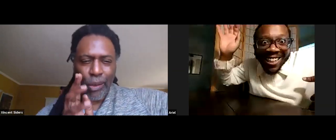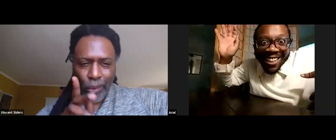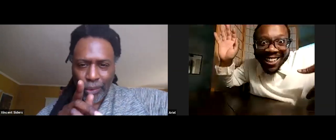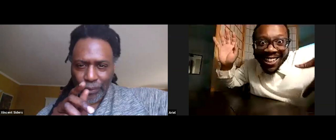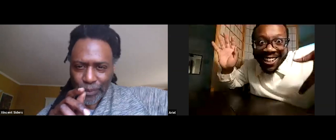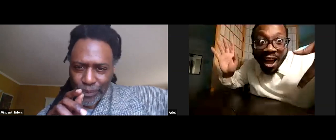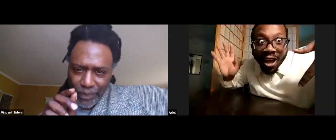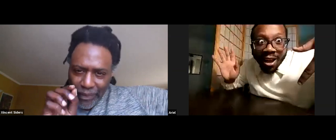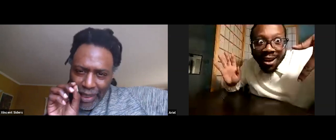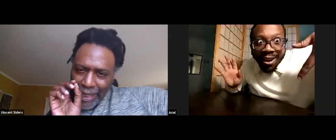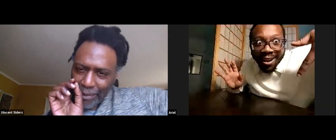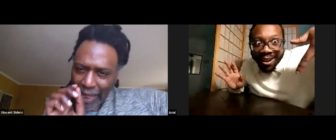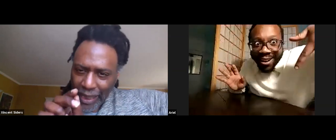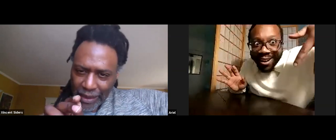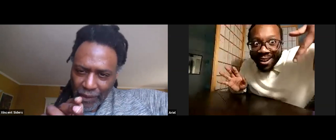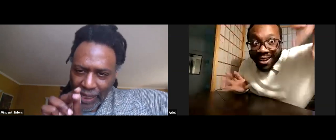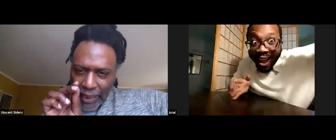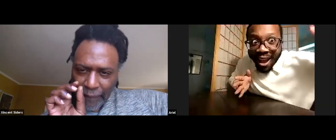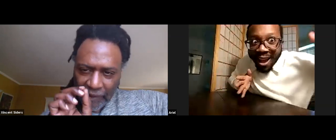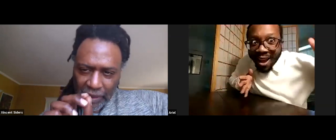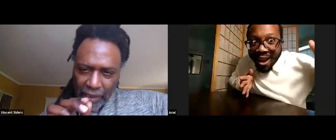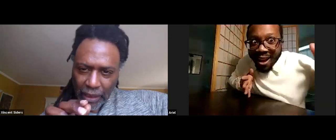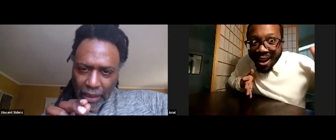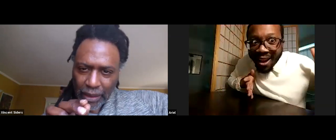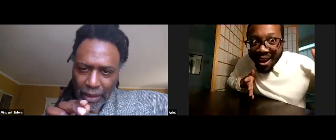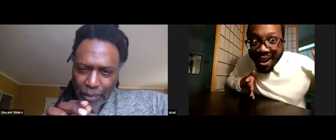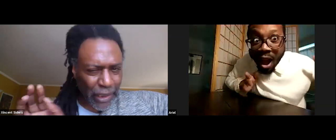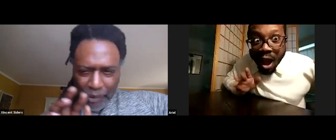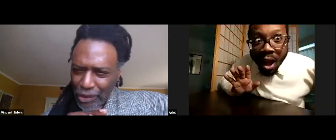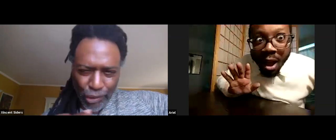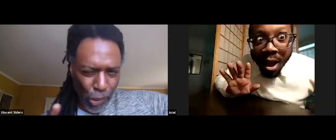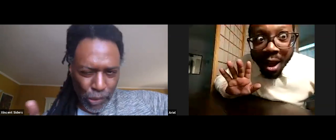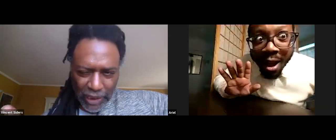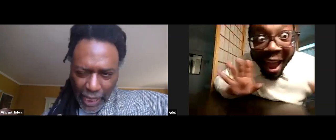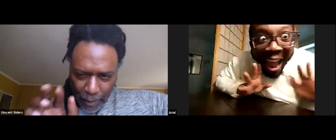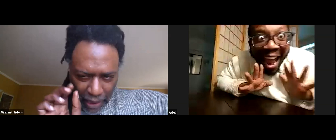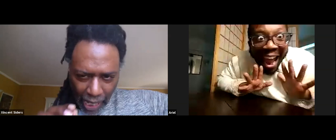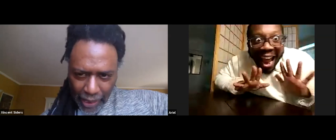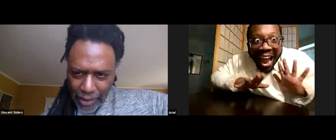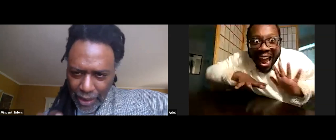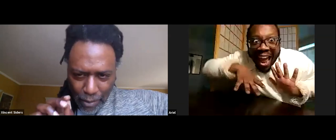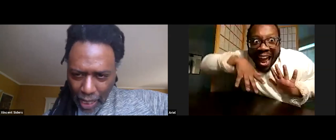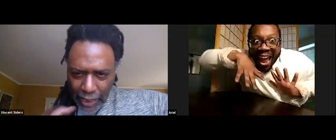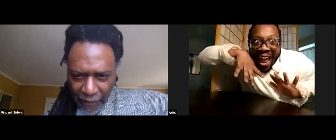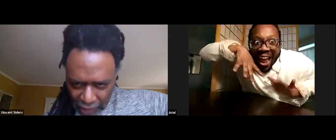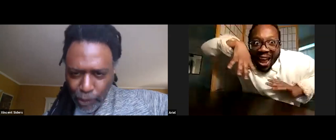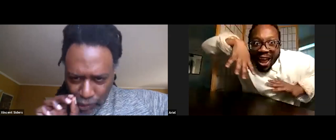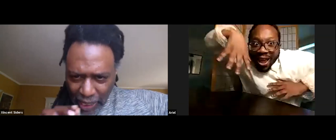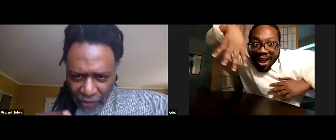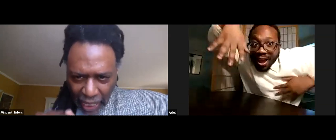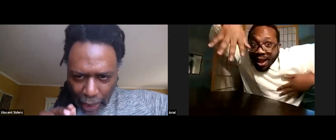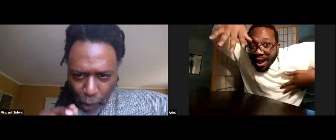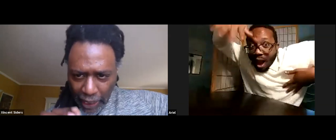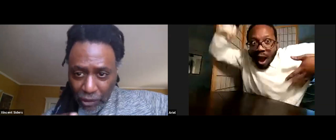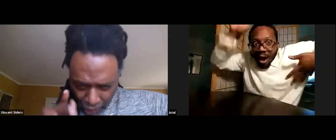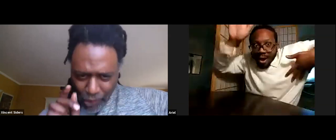Go, make thyself like a nymph of the sea. Be subject to no sight but thine and mine, invisible to